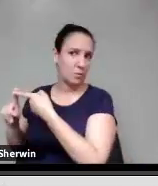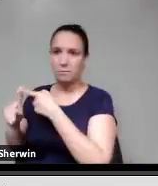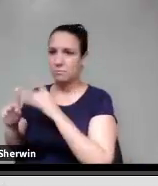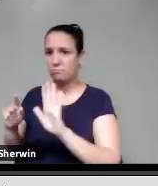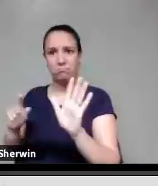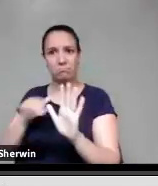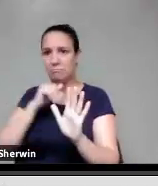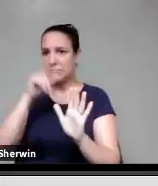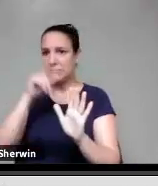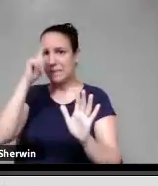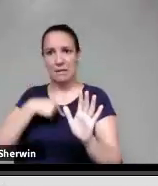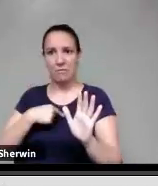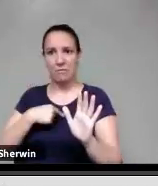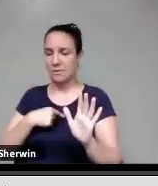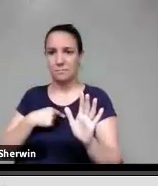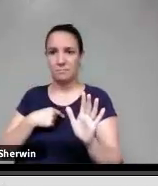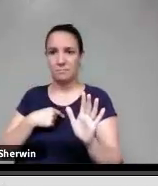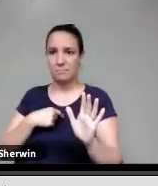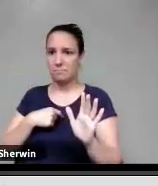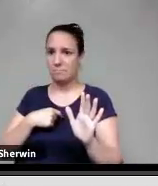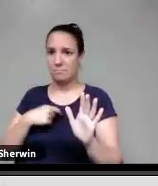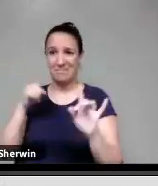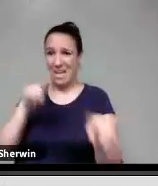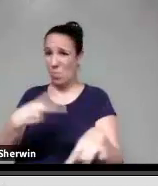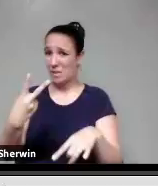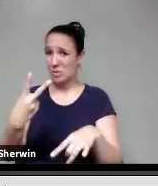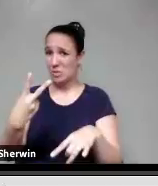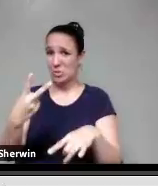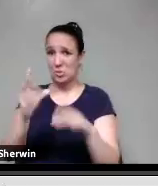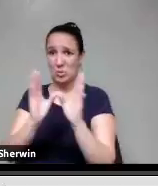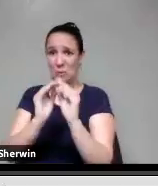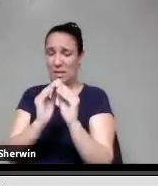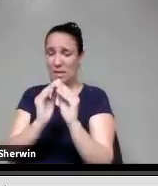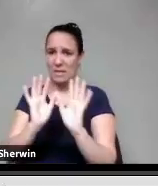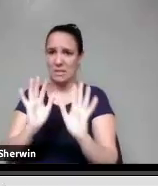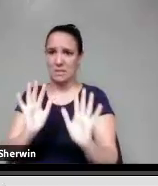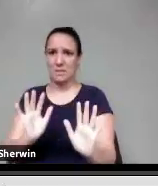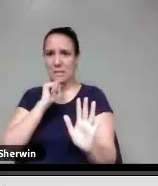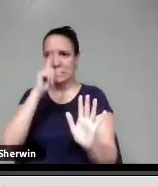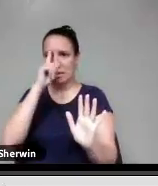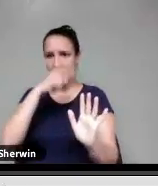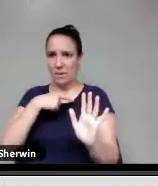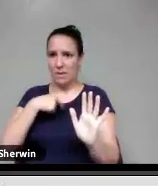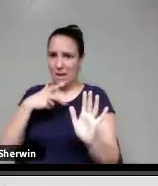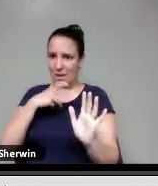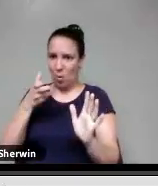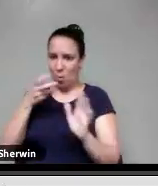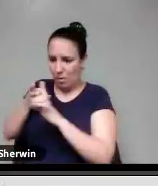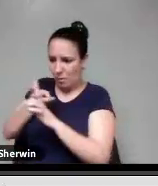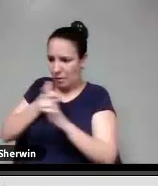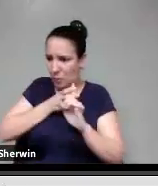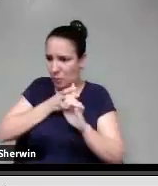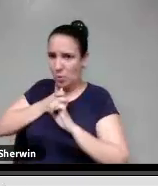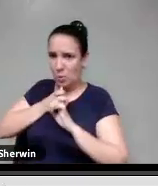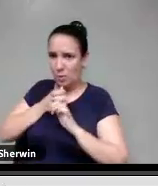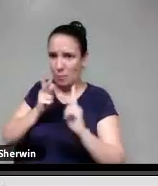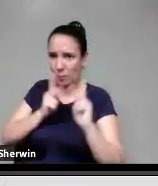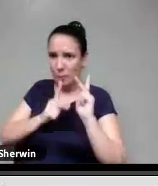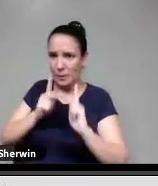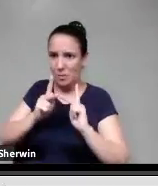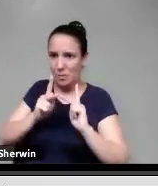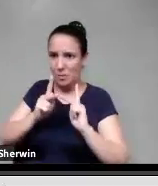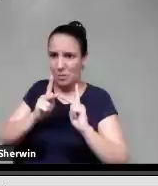about all of you. I only went to 2 meetings and I figured that out, and I thought, that's not what this is about. I want to actually network with people.